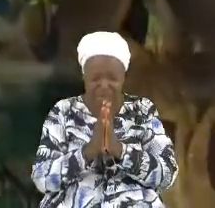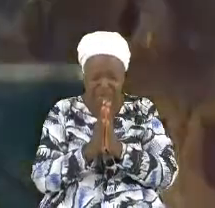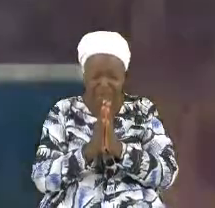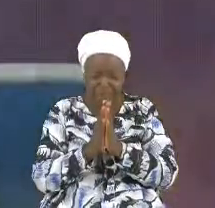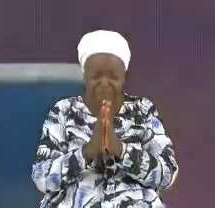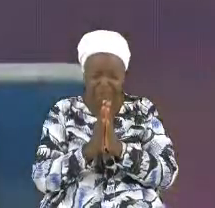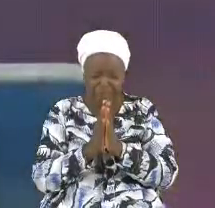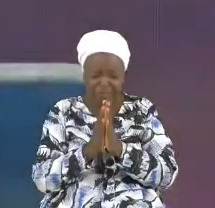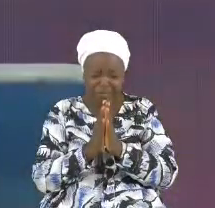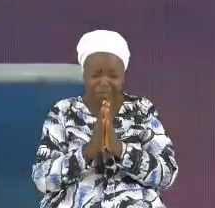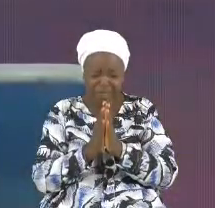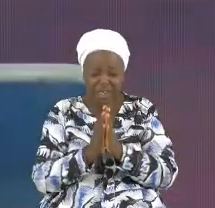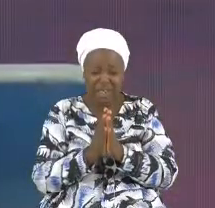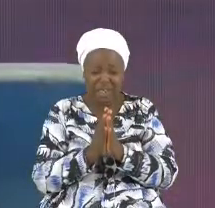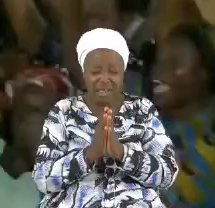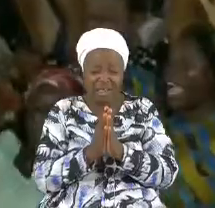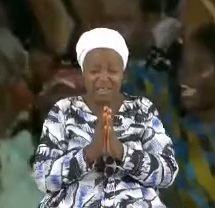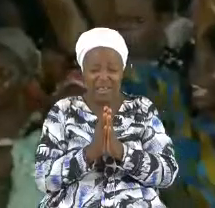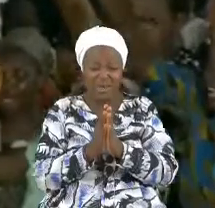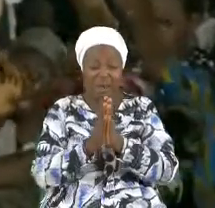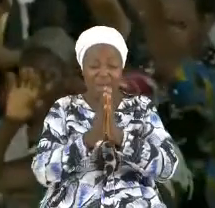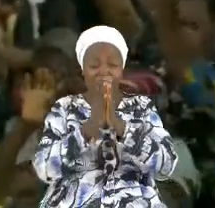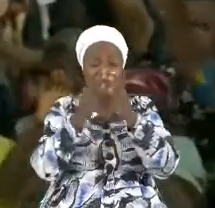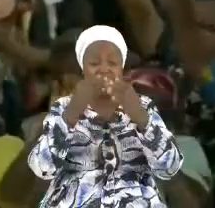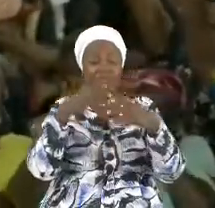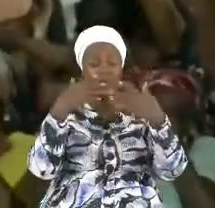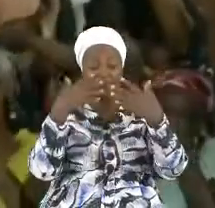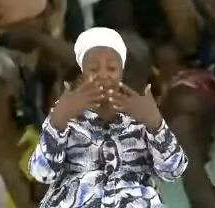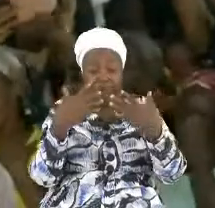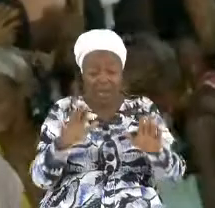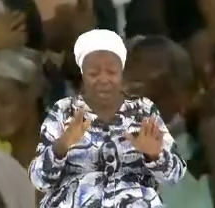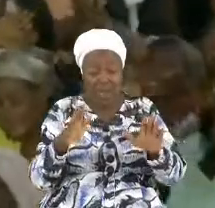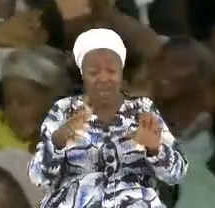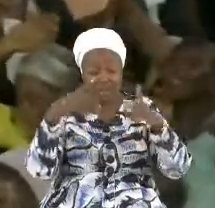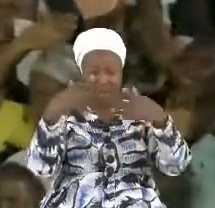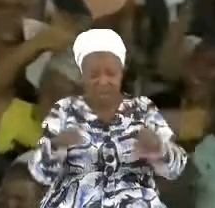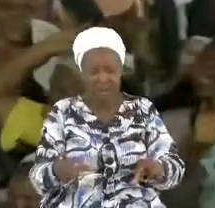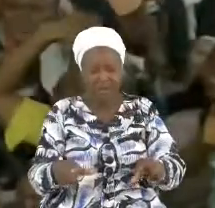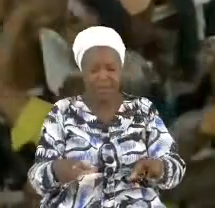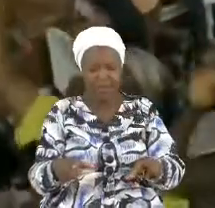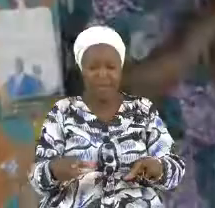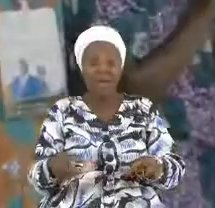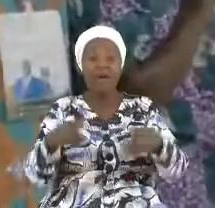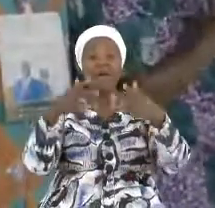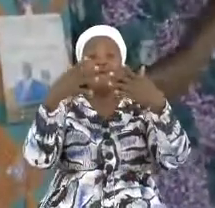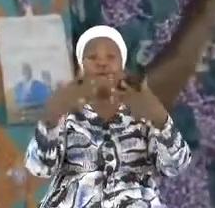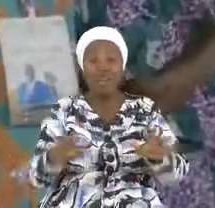It is done. I said, it is done.